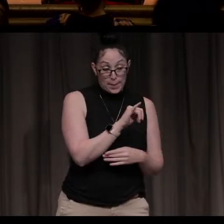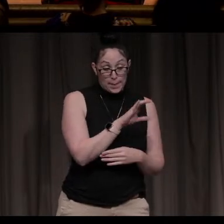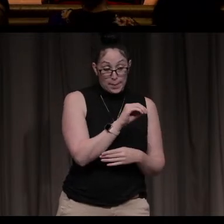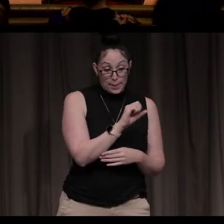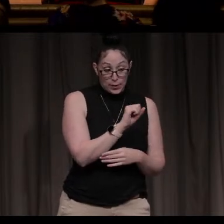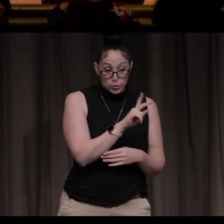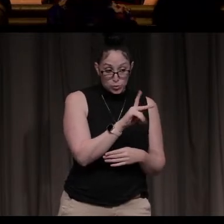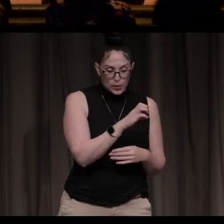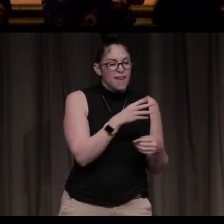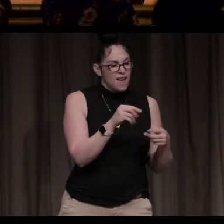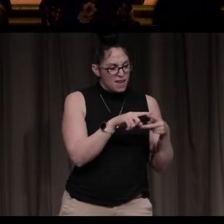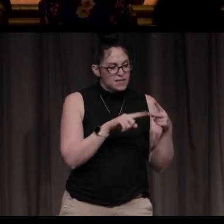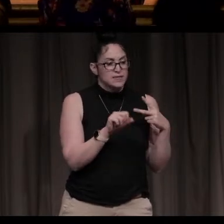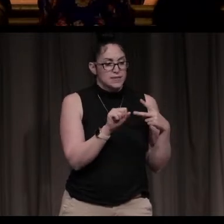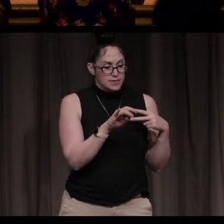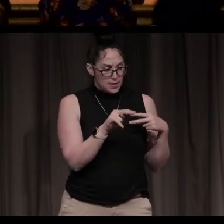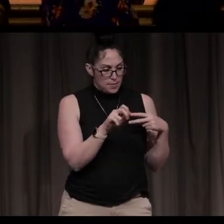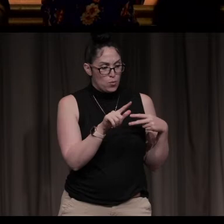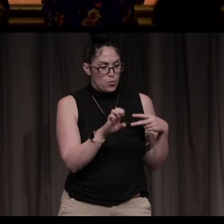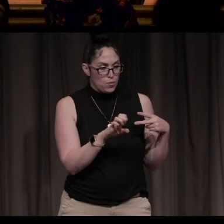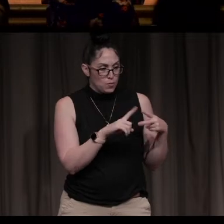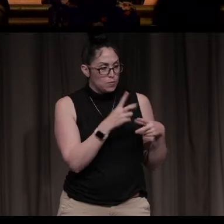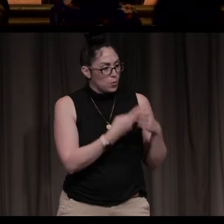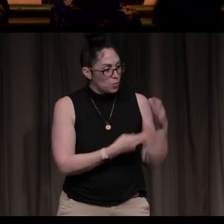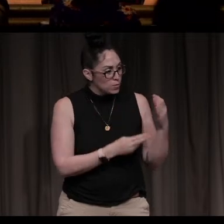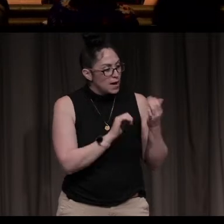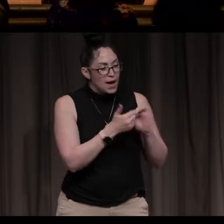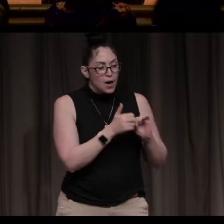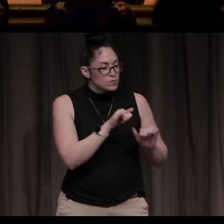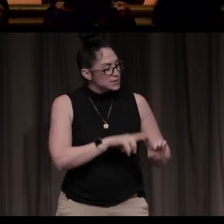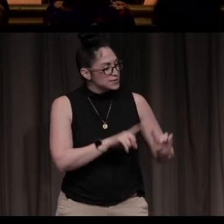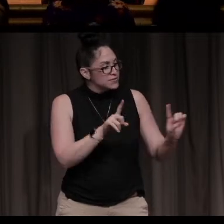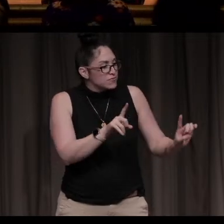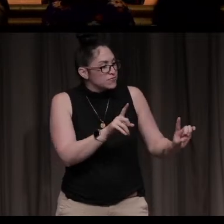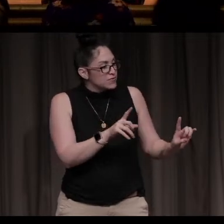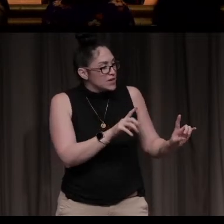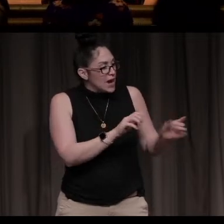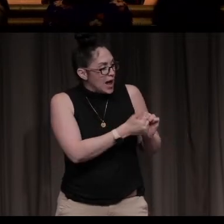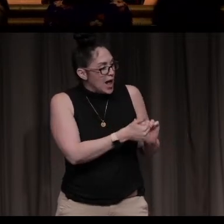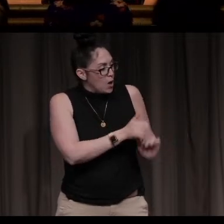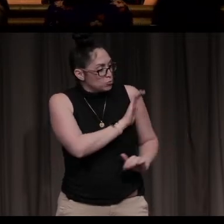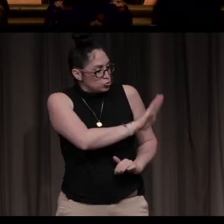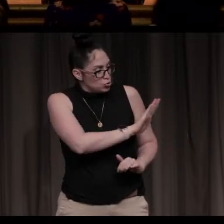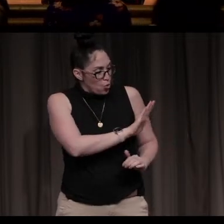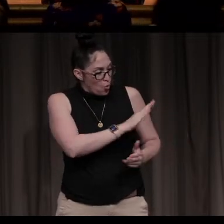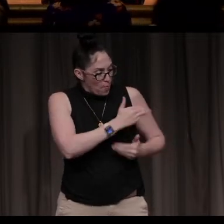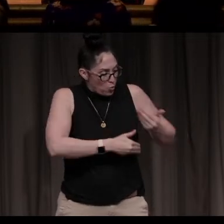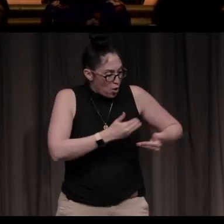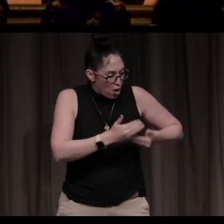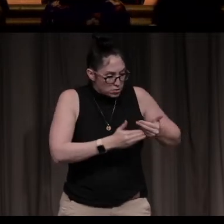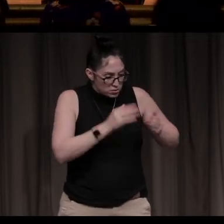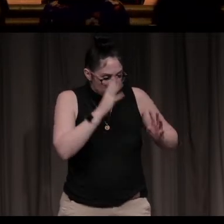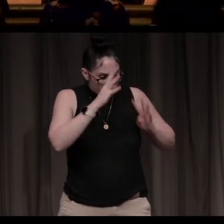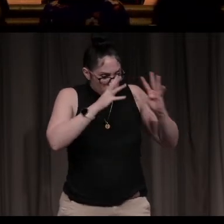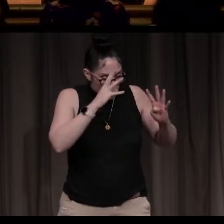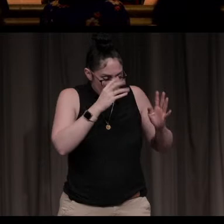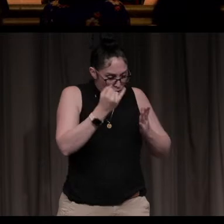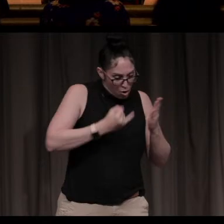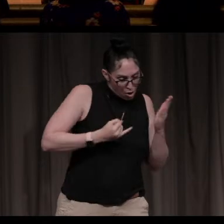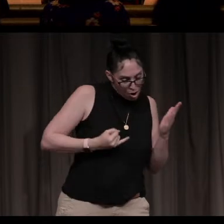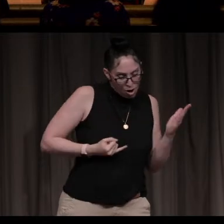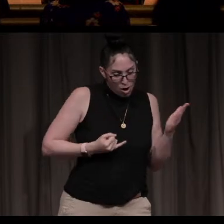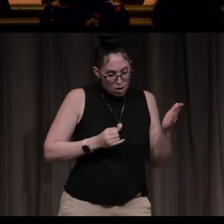and Seminole, how is that different? Like, how do you approach your designs? How do you approach the color